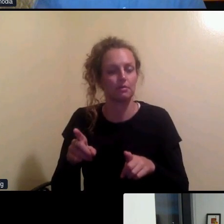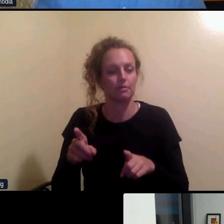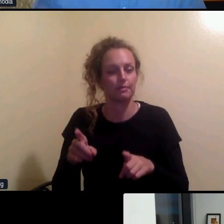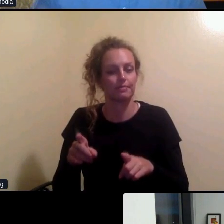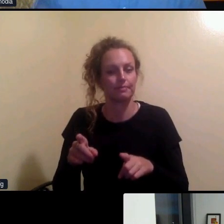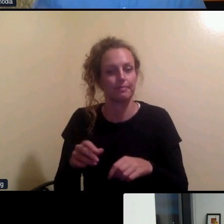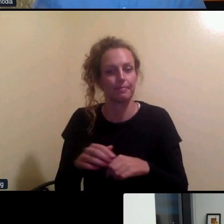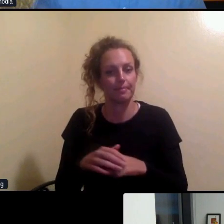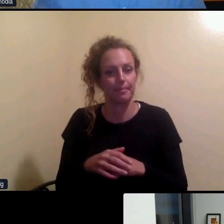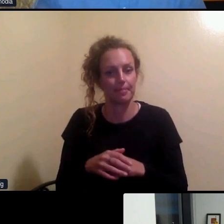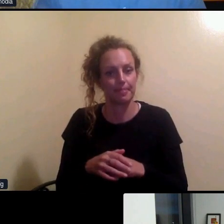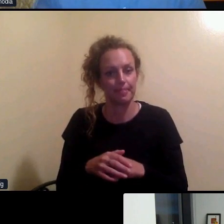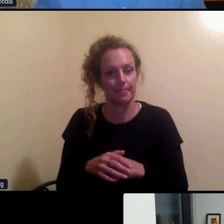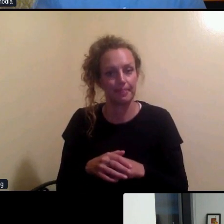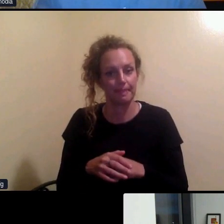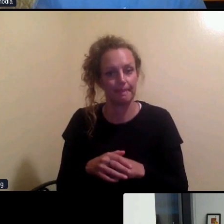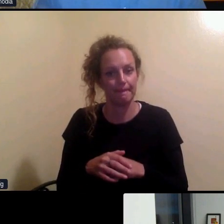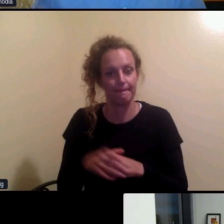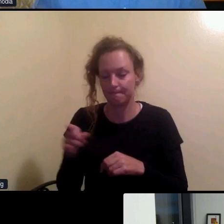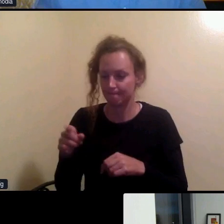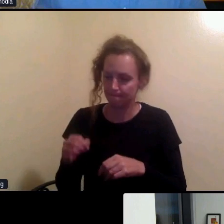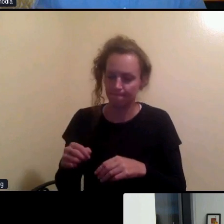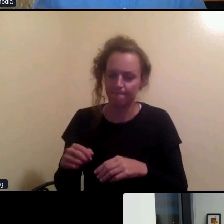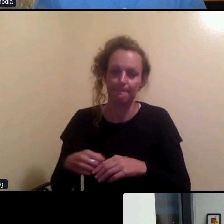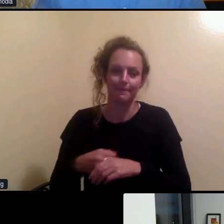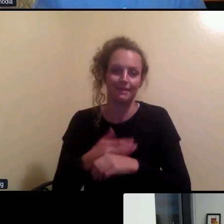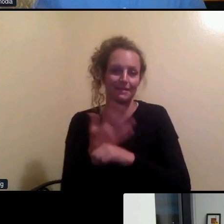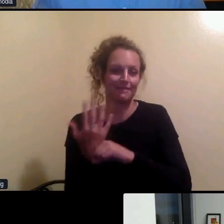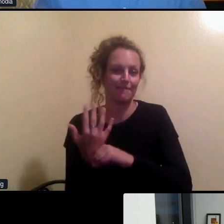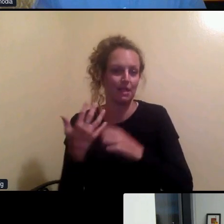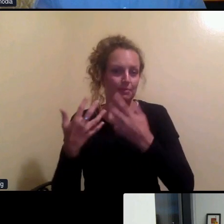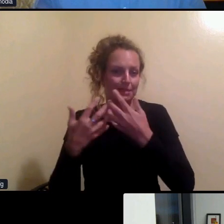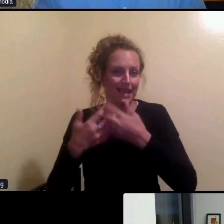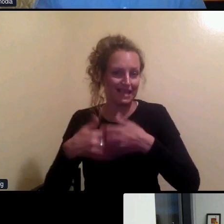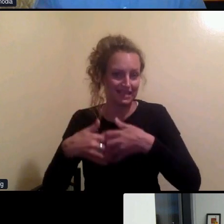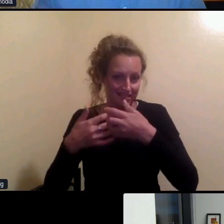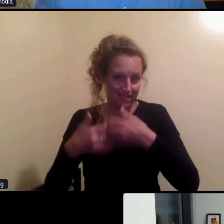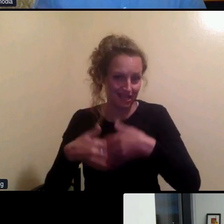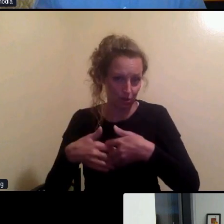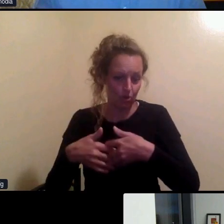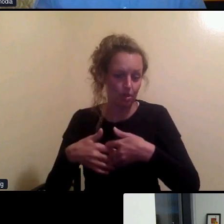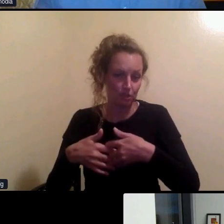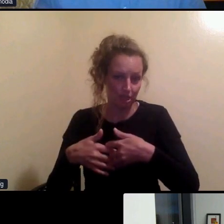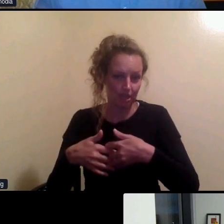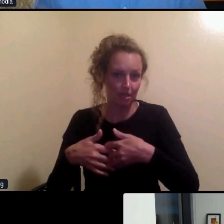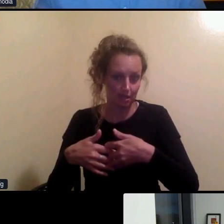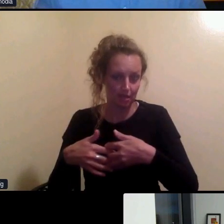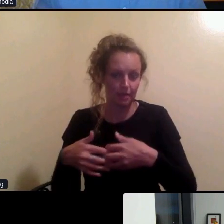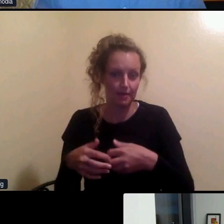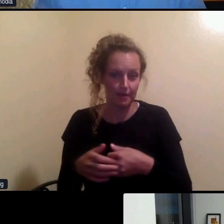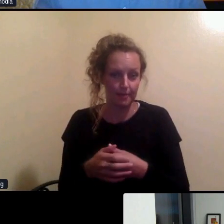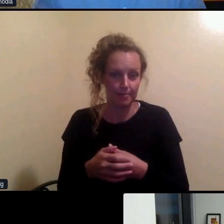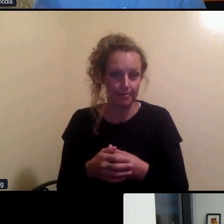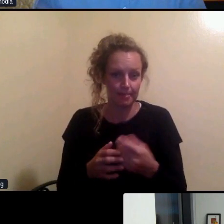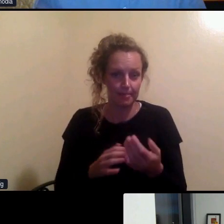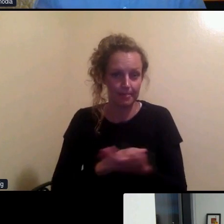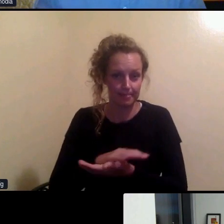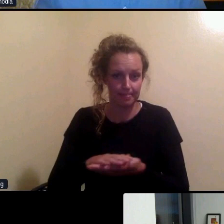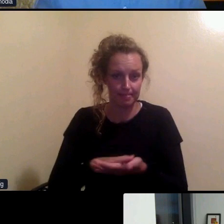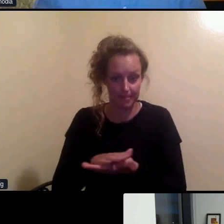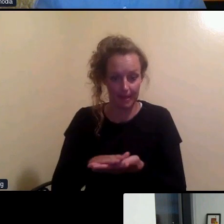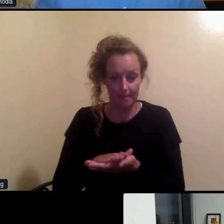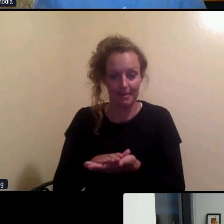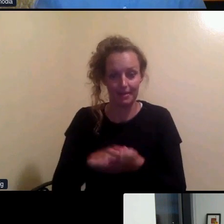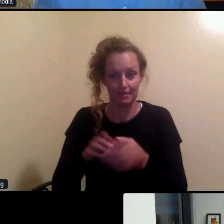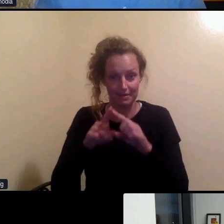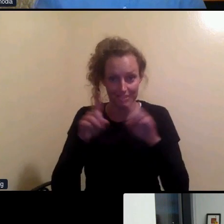his co-founder, they developed this technology and had these patents for touch screen. And Apple bought this